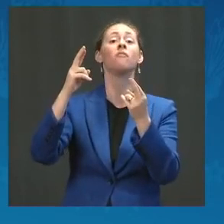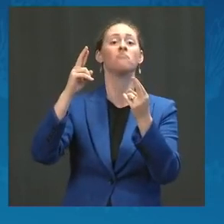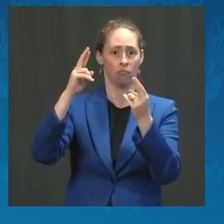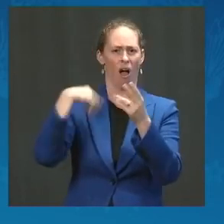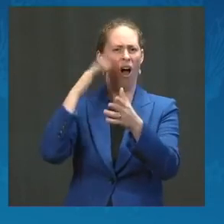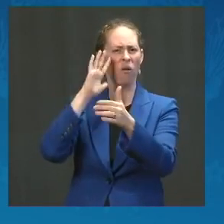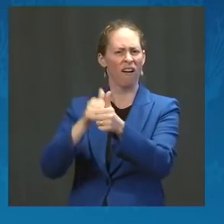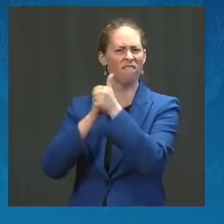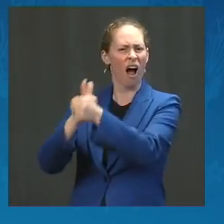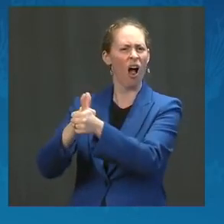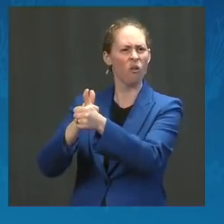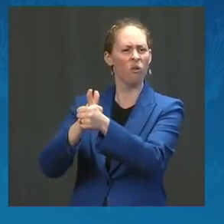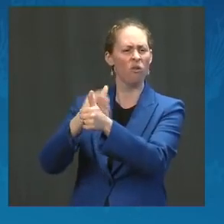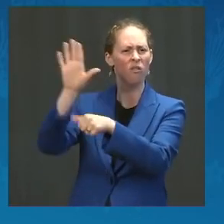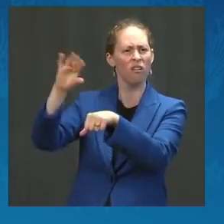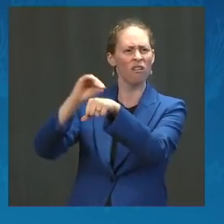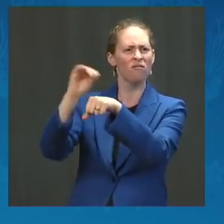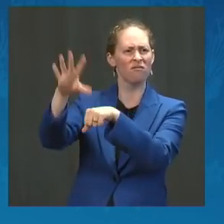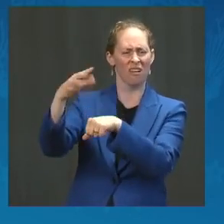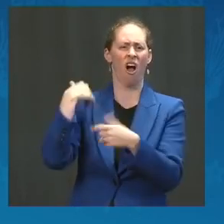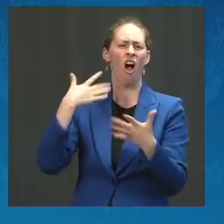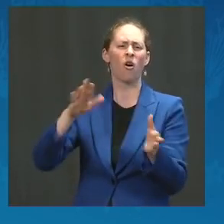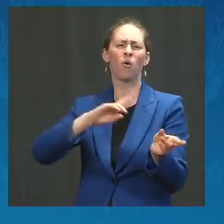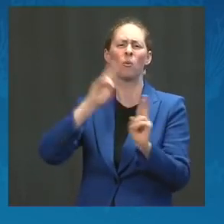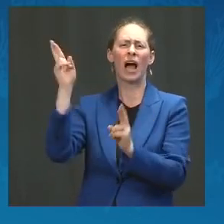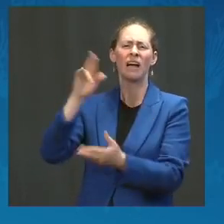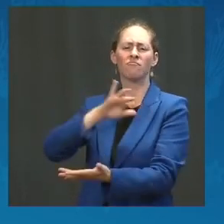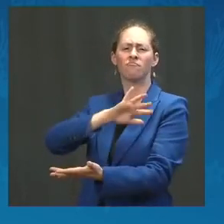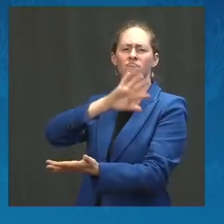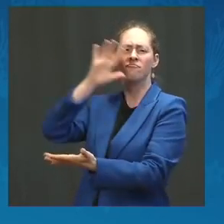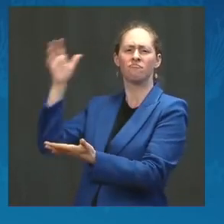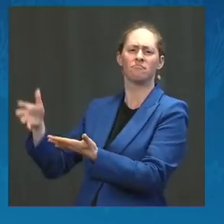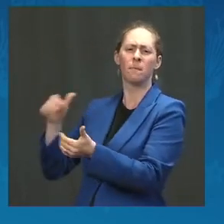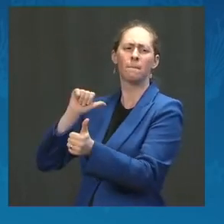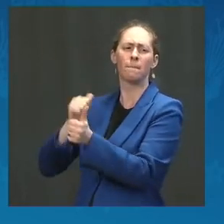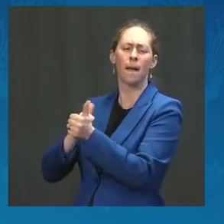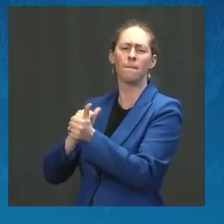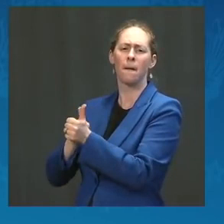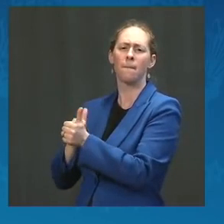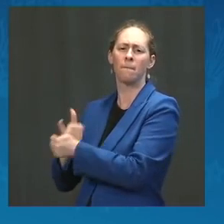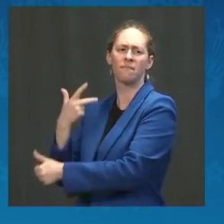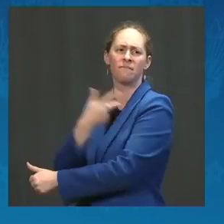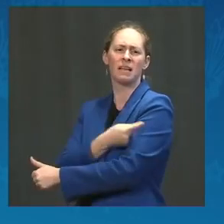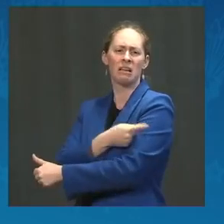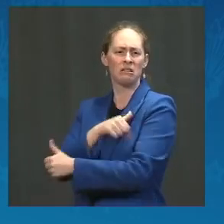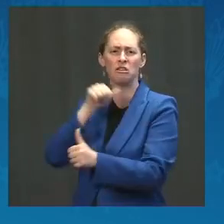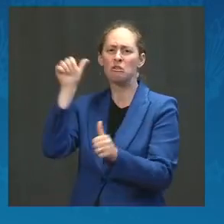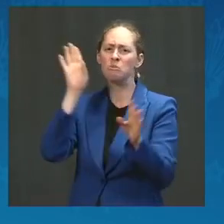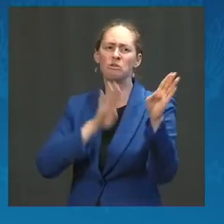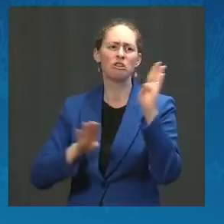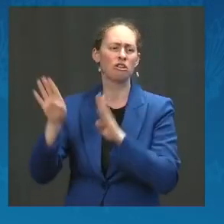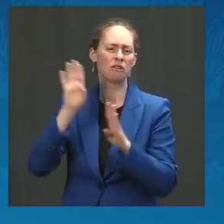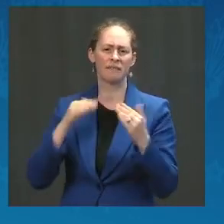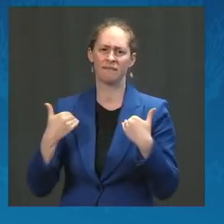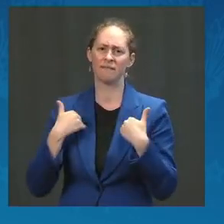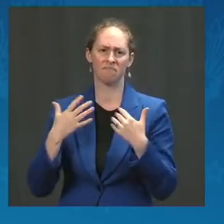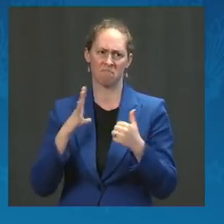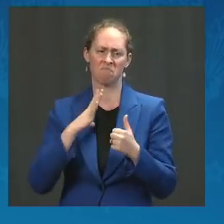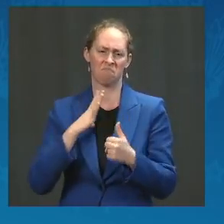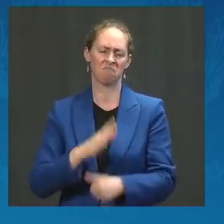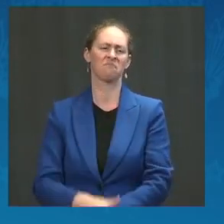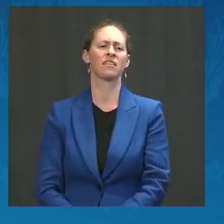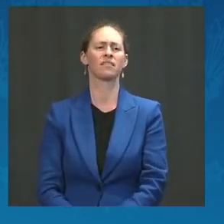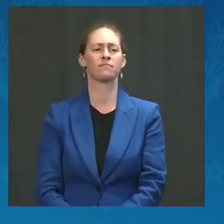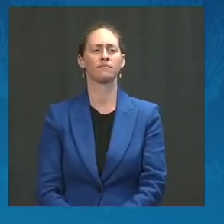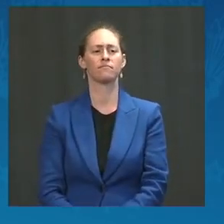purchased the supply, all the supply we need to be ready if that was called for. Folks, the truth is,